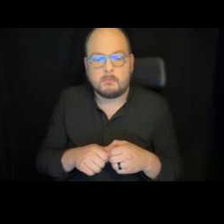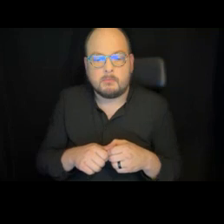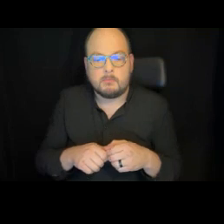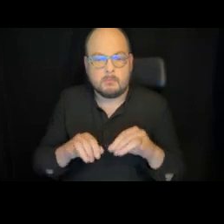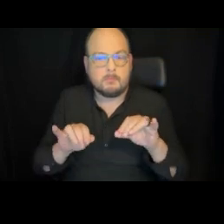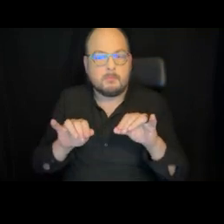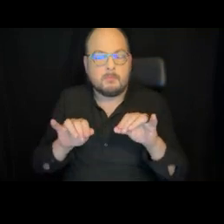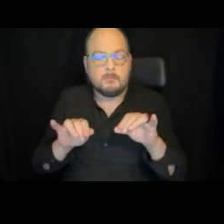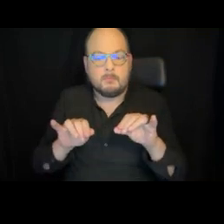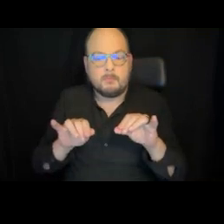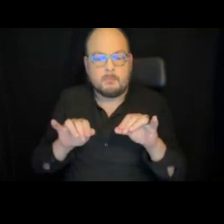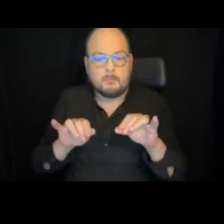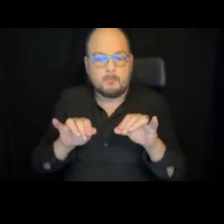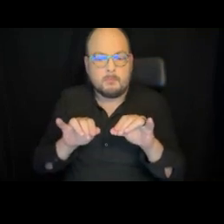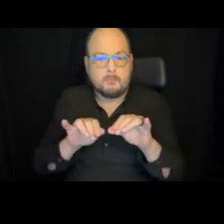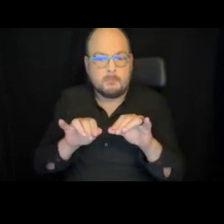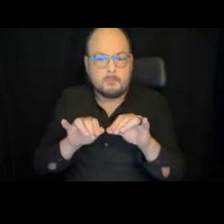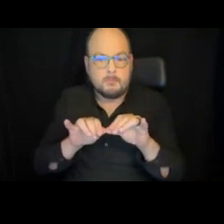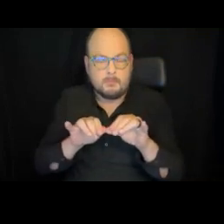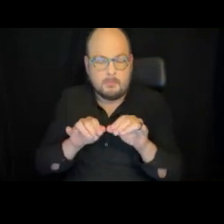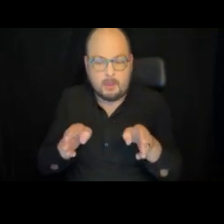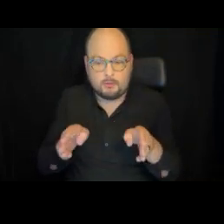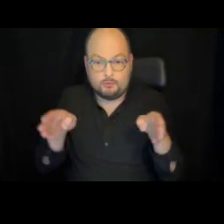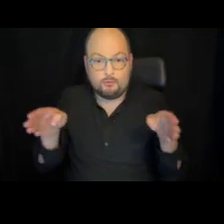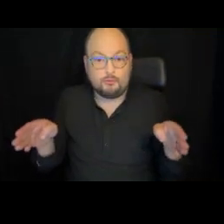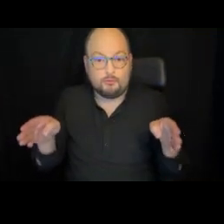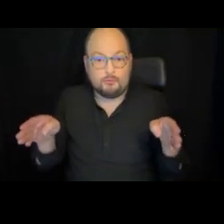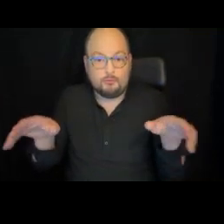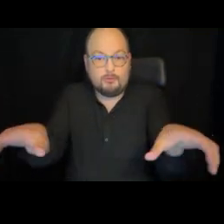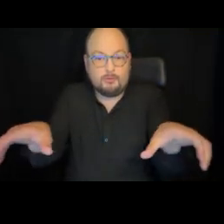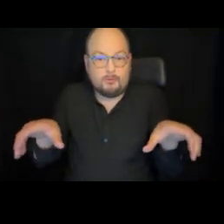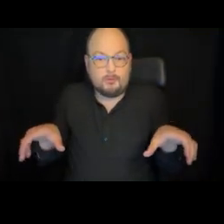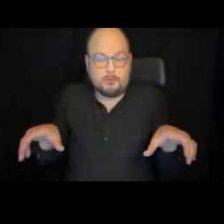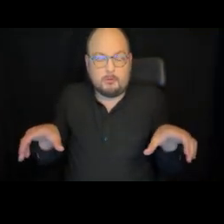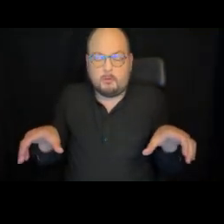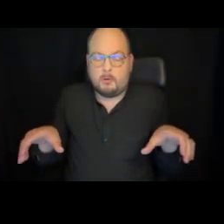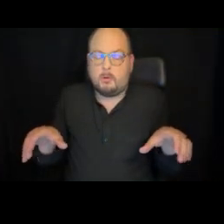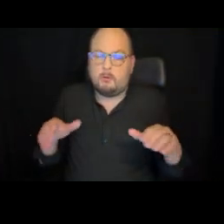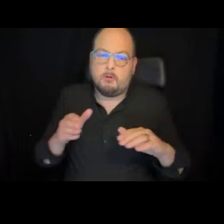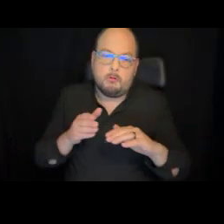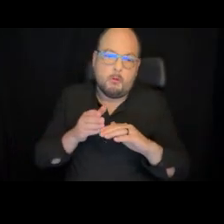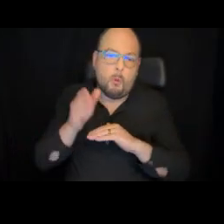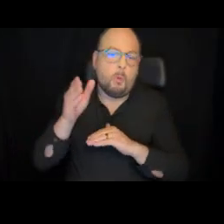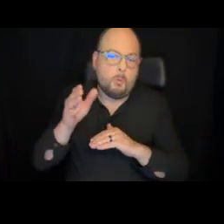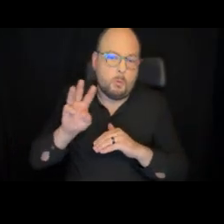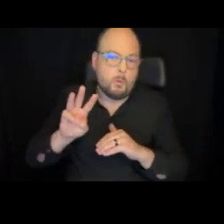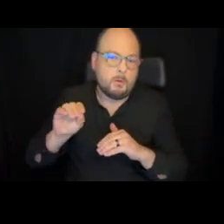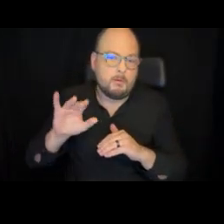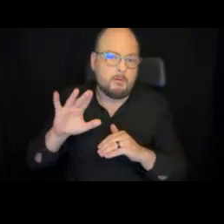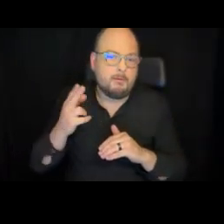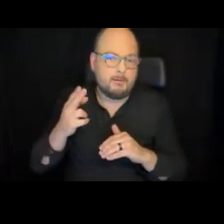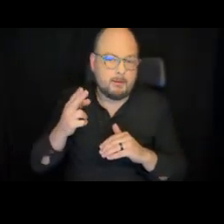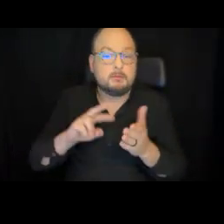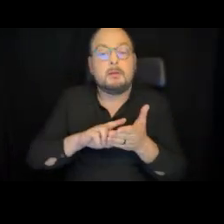greater than 60 inches to allow a centered approach to the sink.